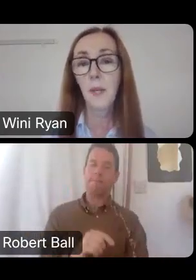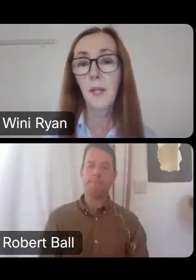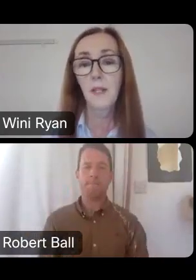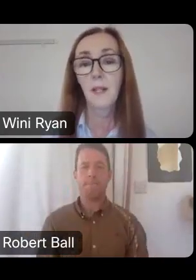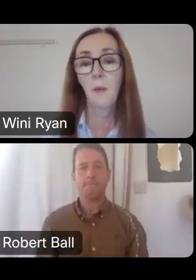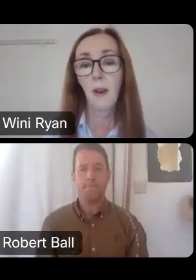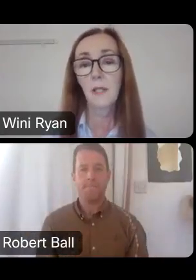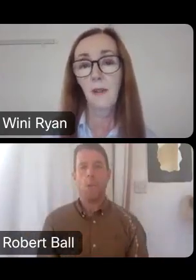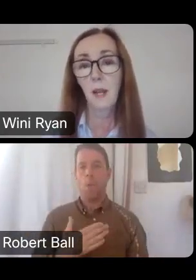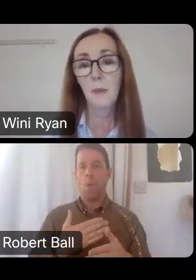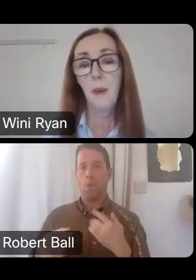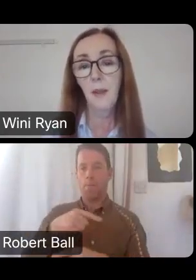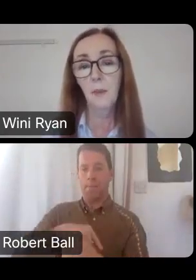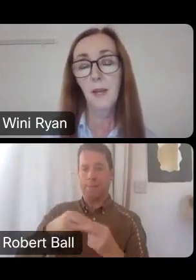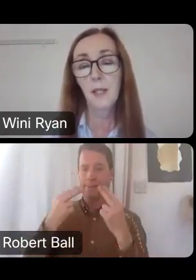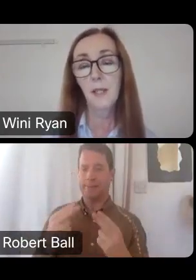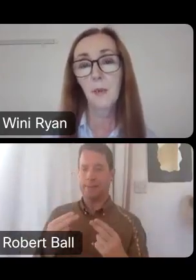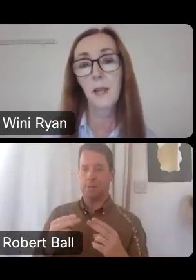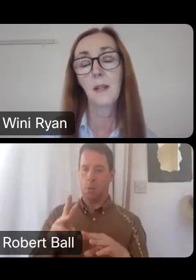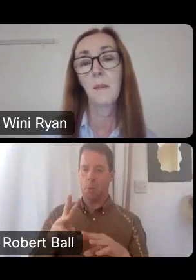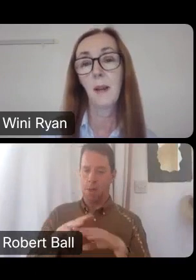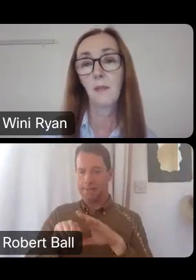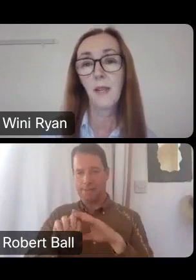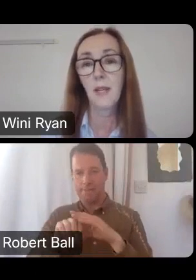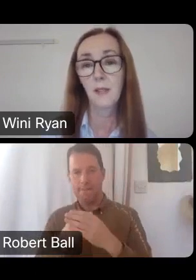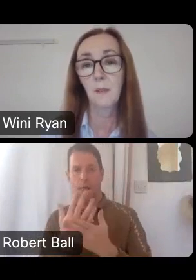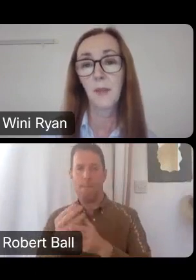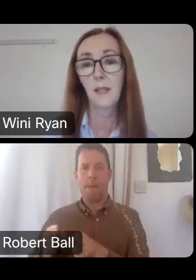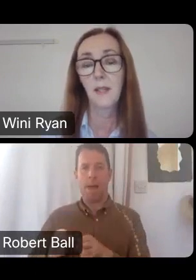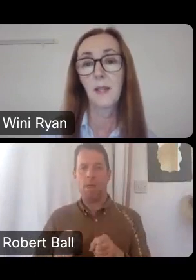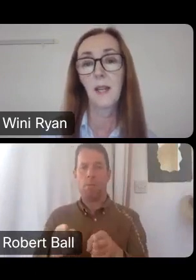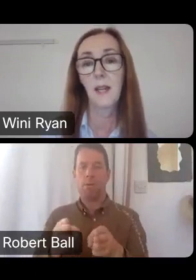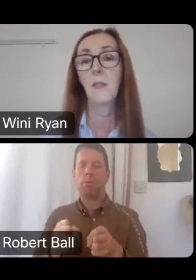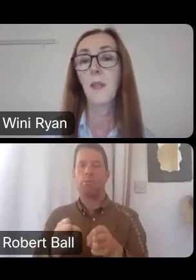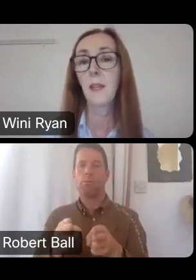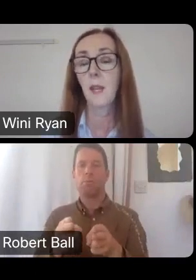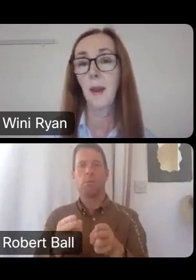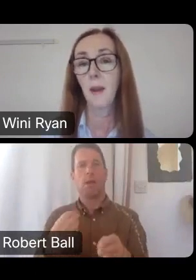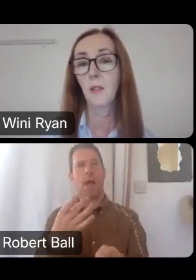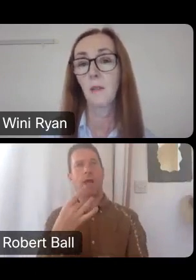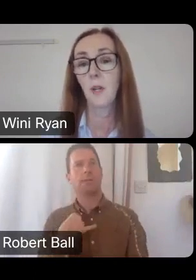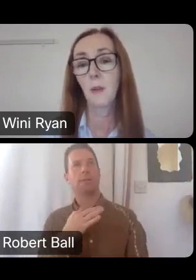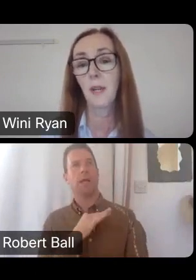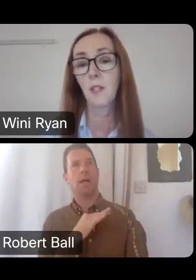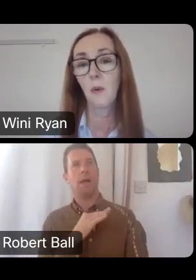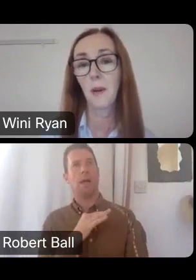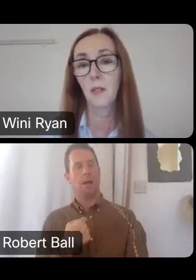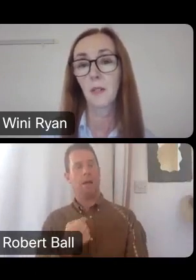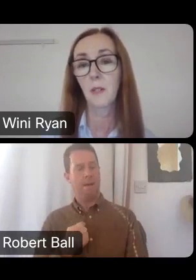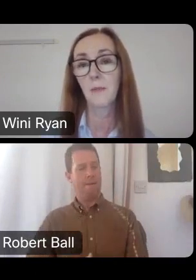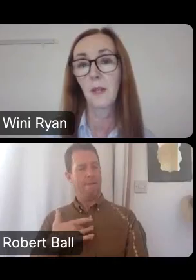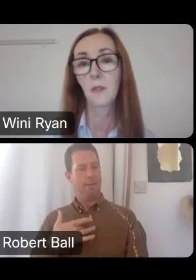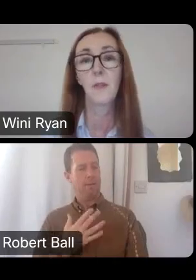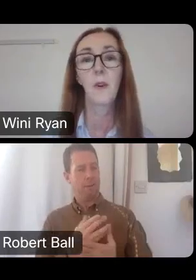What we need are well-developed pathways between my feeling something and then thinking about what I might do about